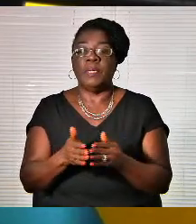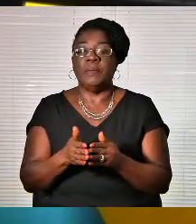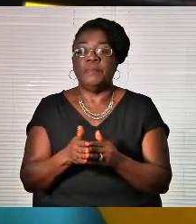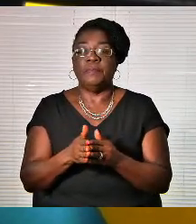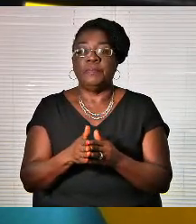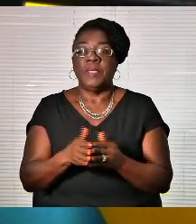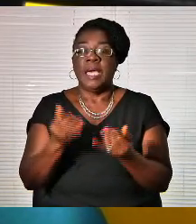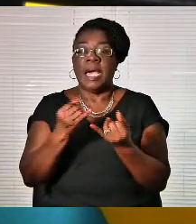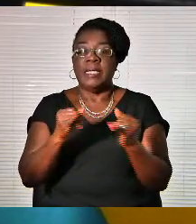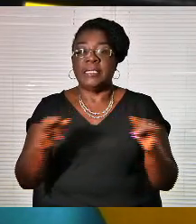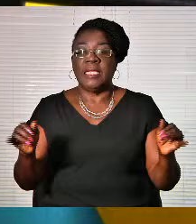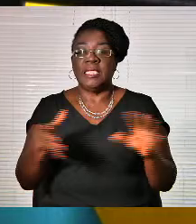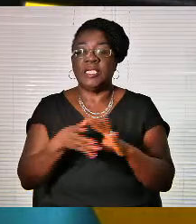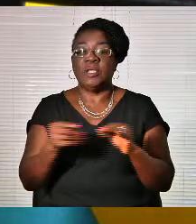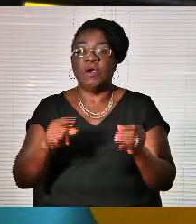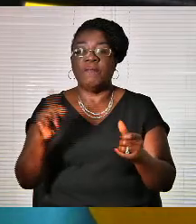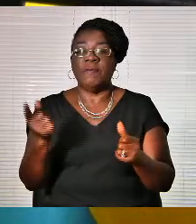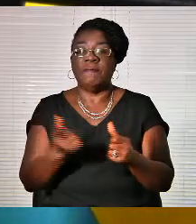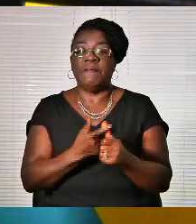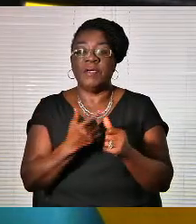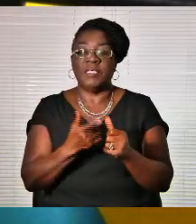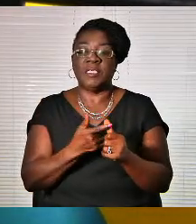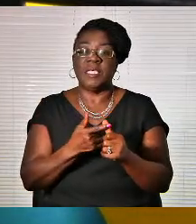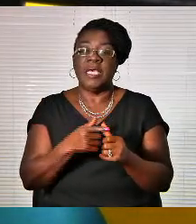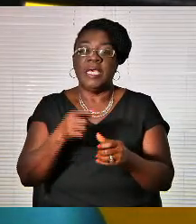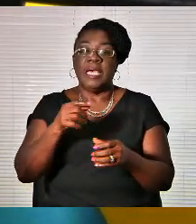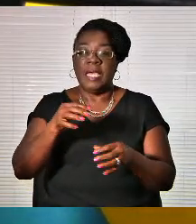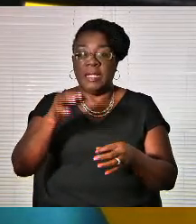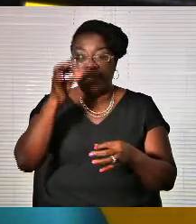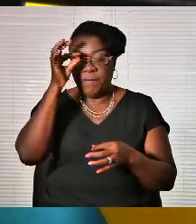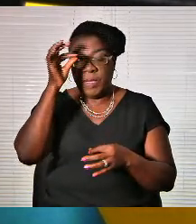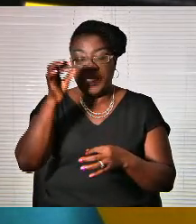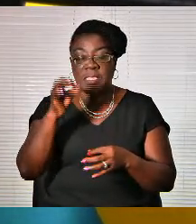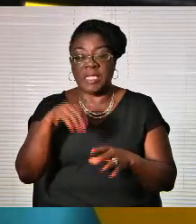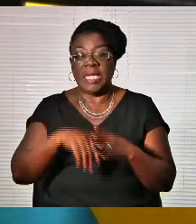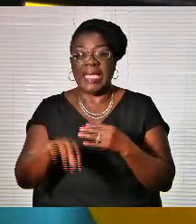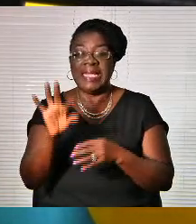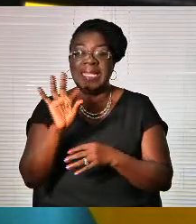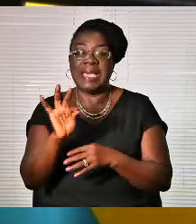Isolation of the first influenza H1N1 strain in